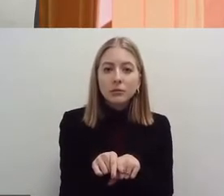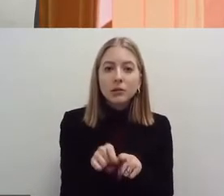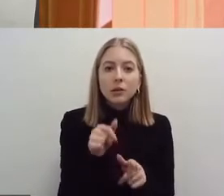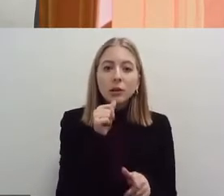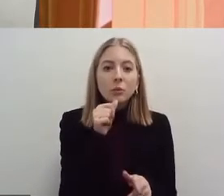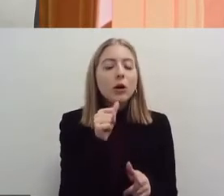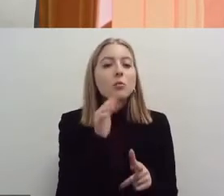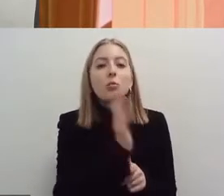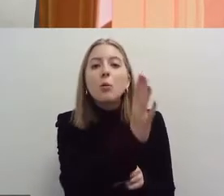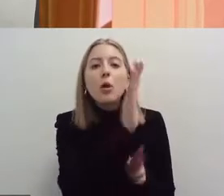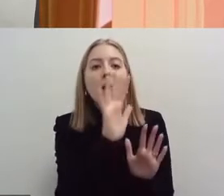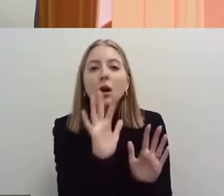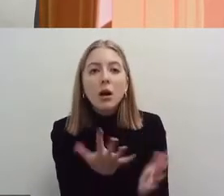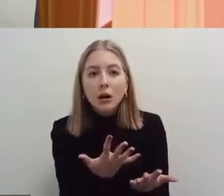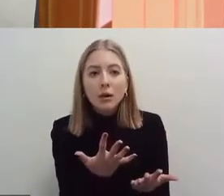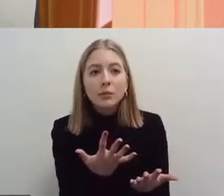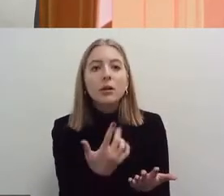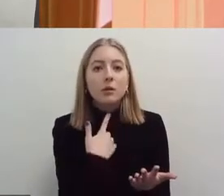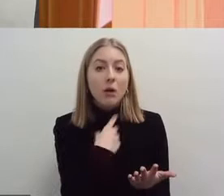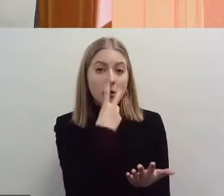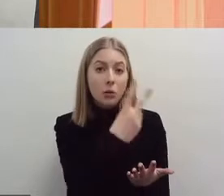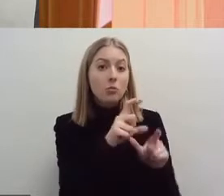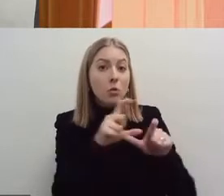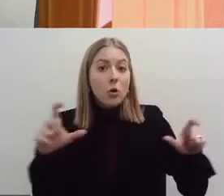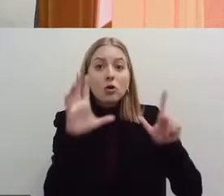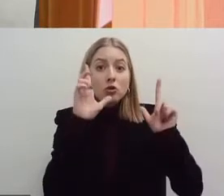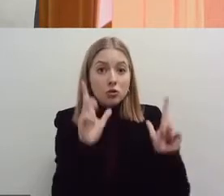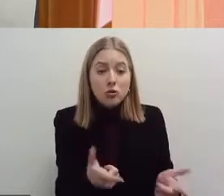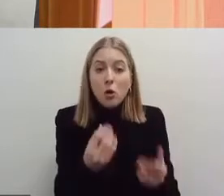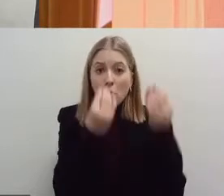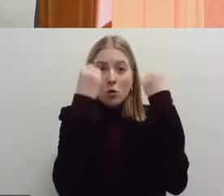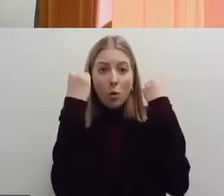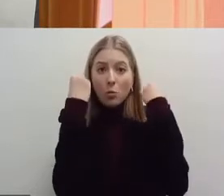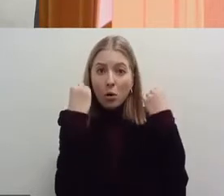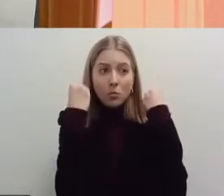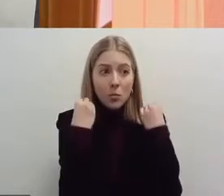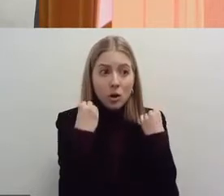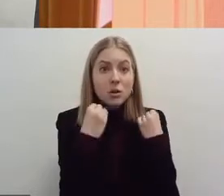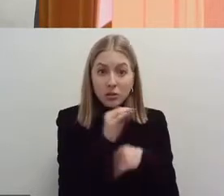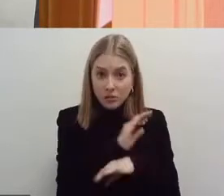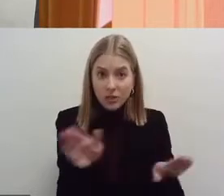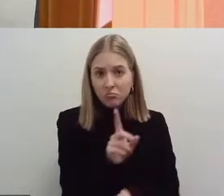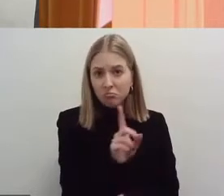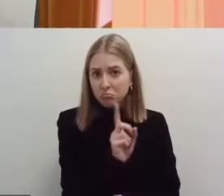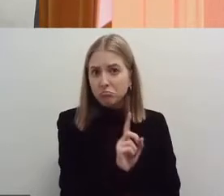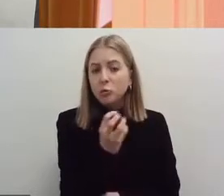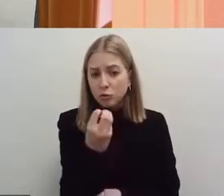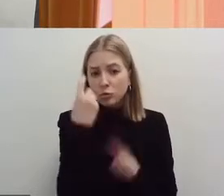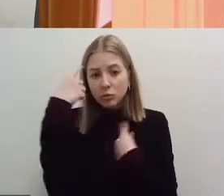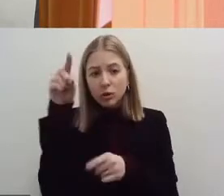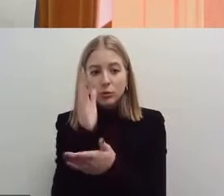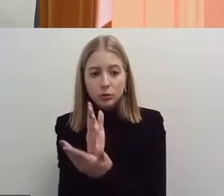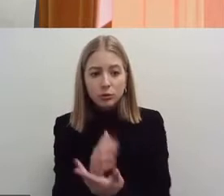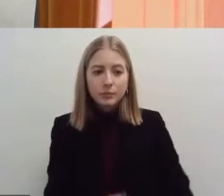to help them get the positive reaction to wherever they do, and